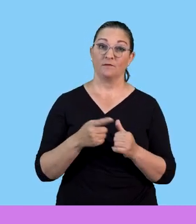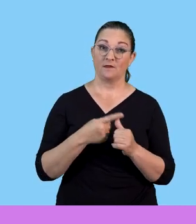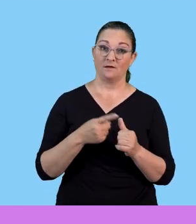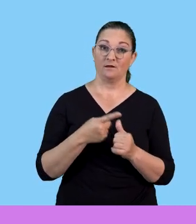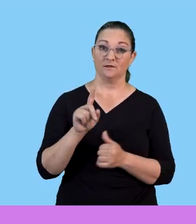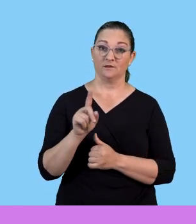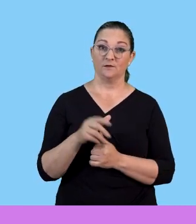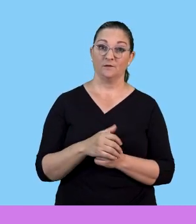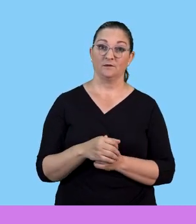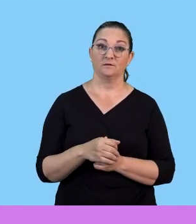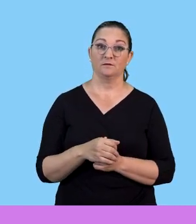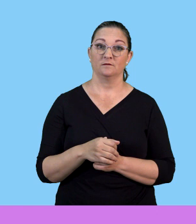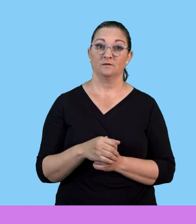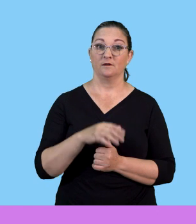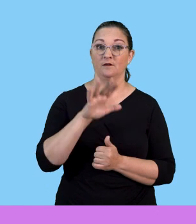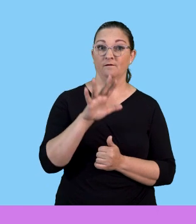and that is